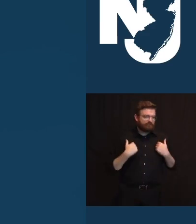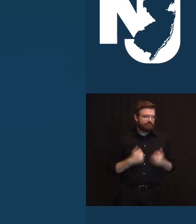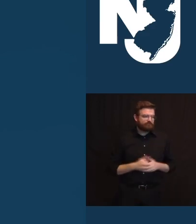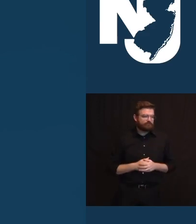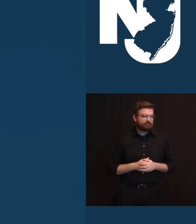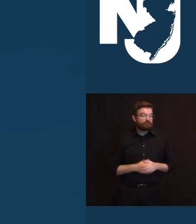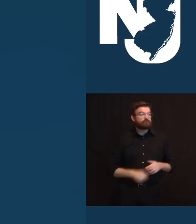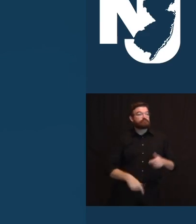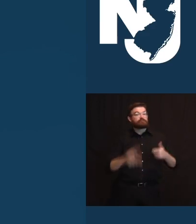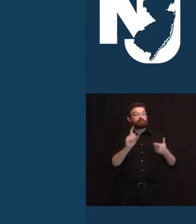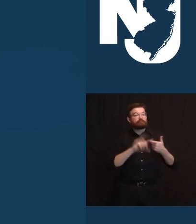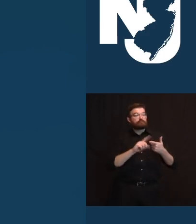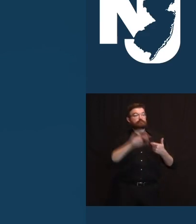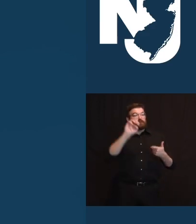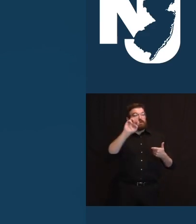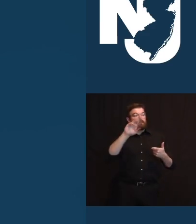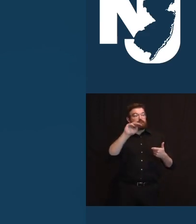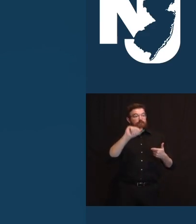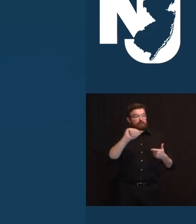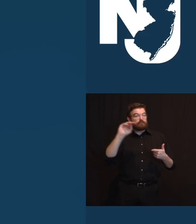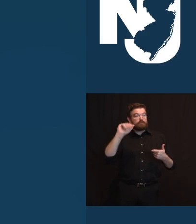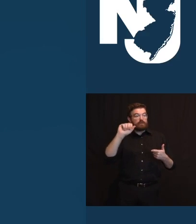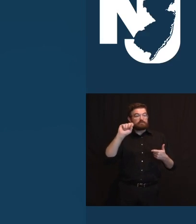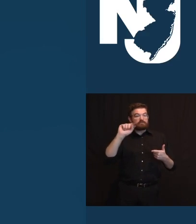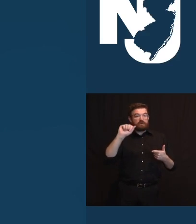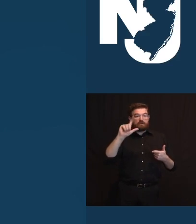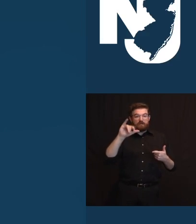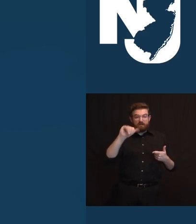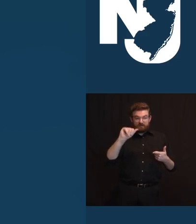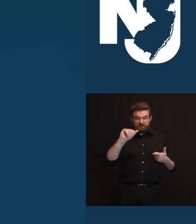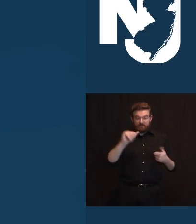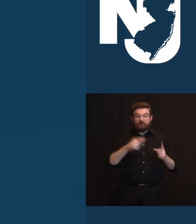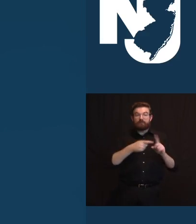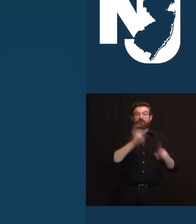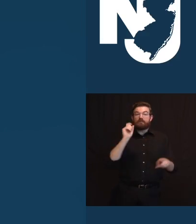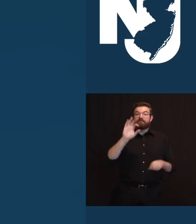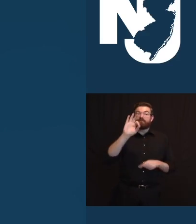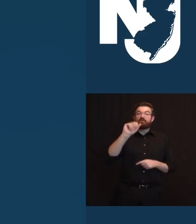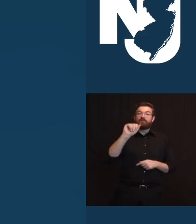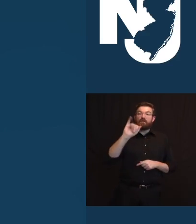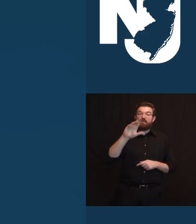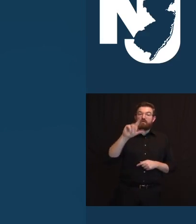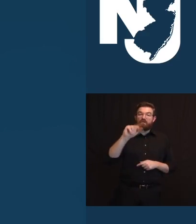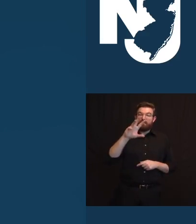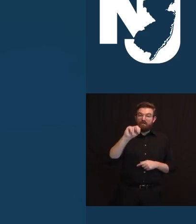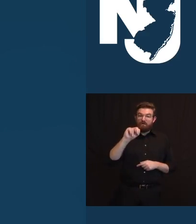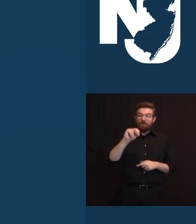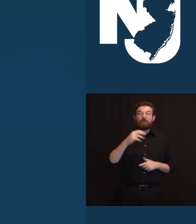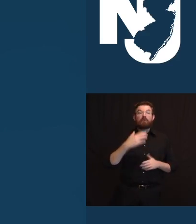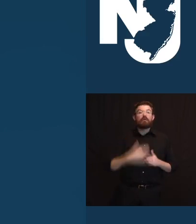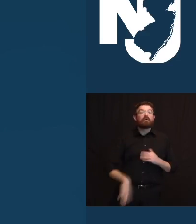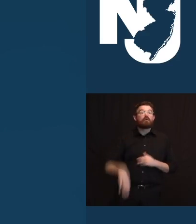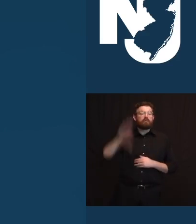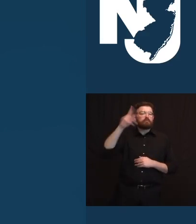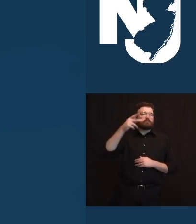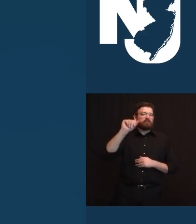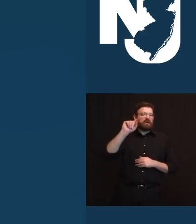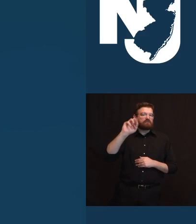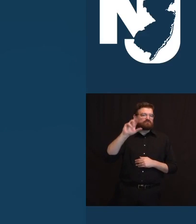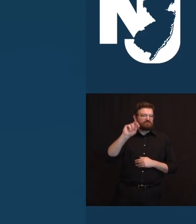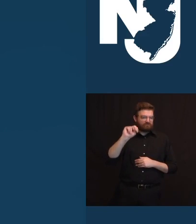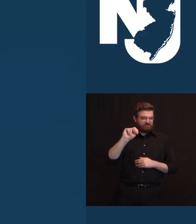of Fairlawn. Look at that smile. Born and raised in Paterson, Irma trained to be an accountant and made her career for more than